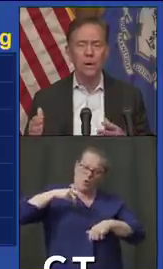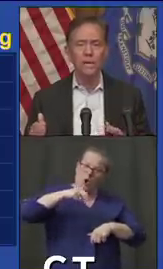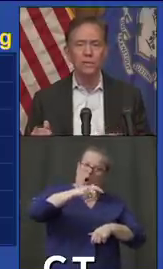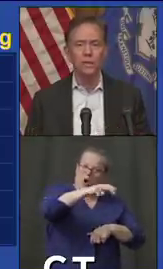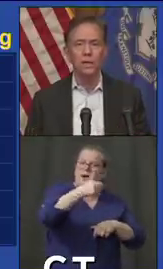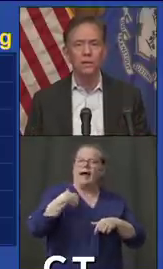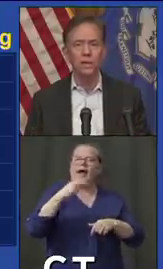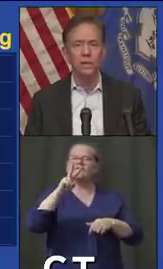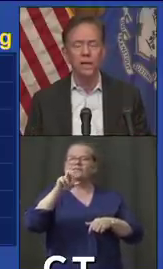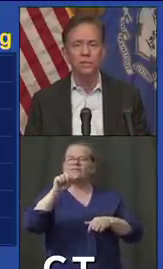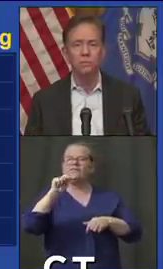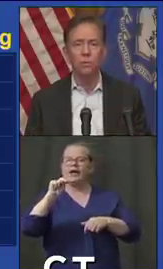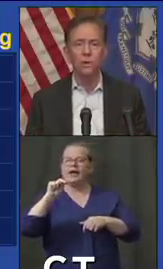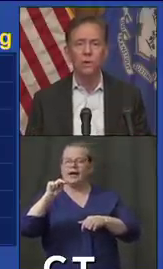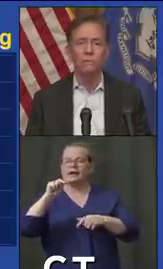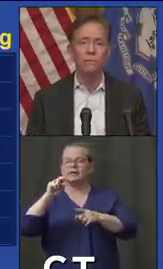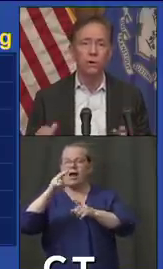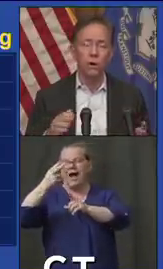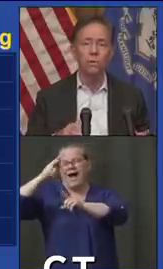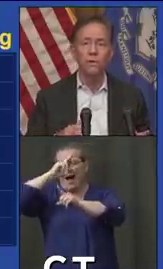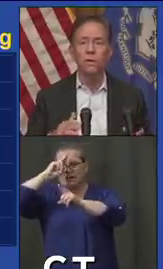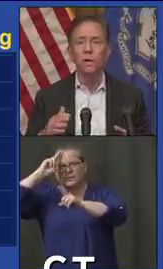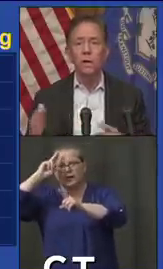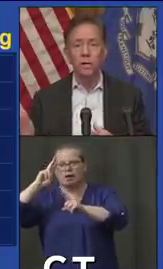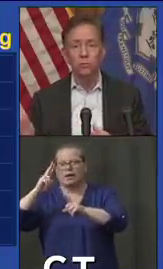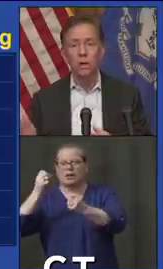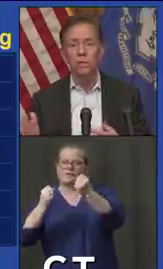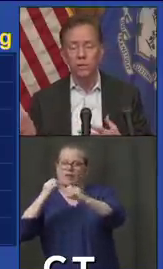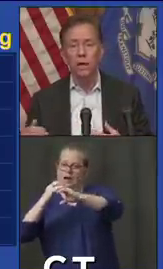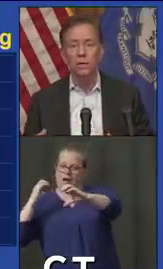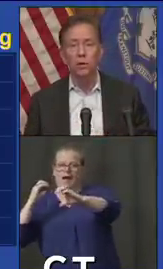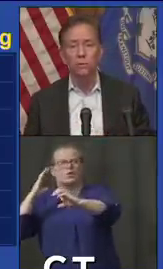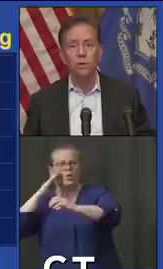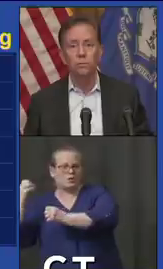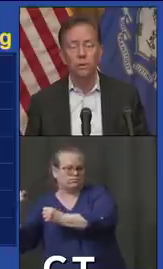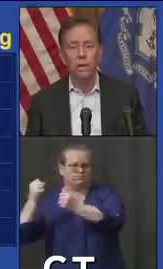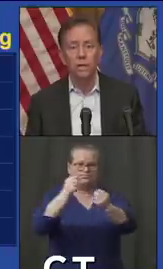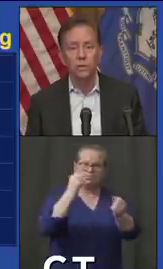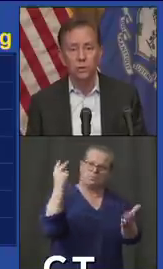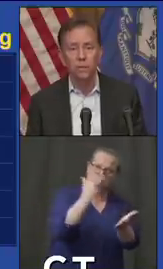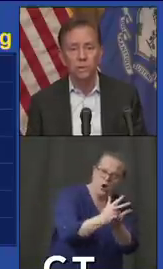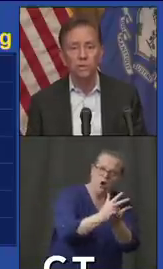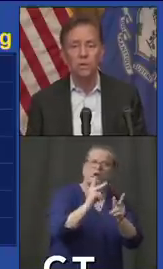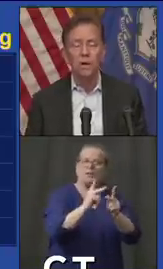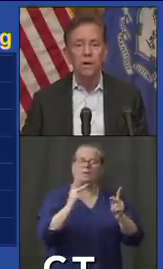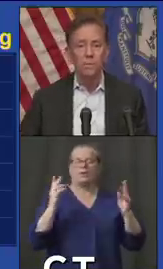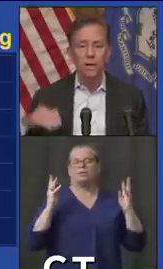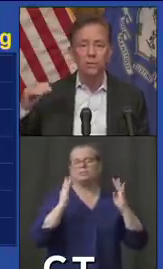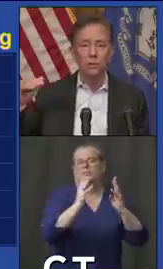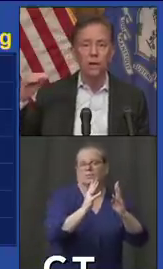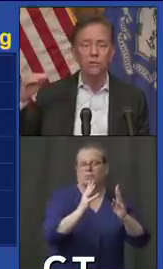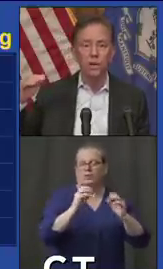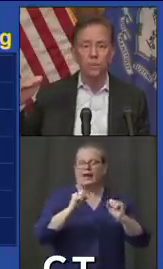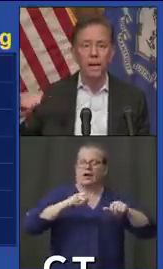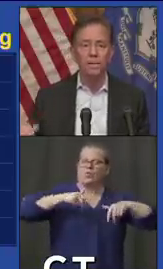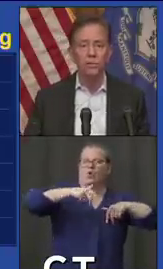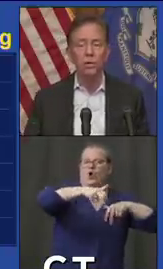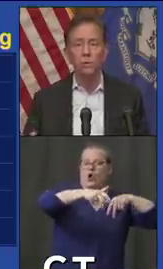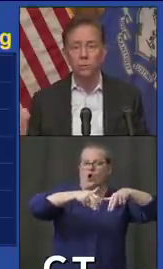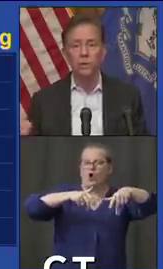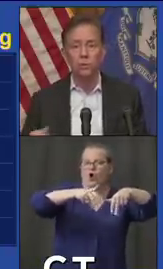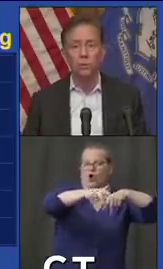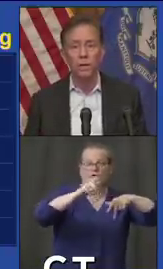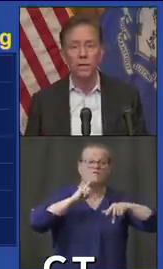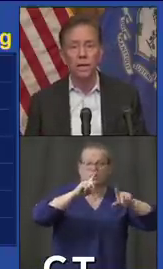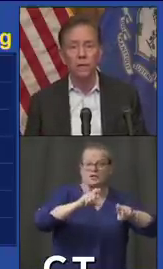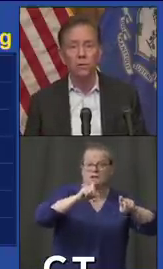Healthcare capacity, I think that's important for COVID as well as non-COVID related treatments. And make sure we have the capacity, which